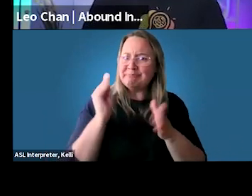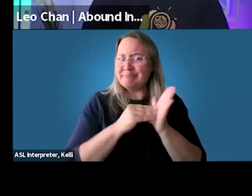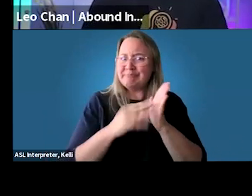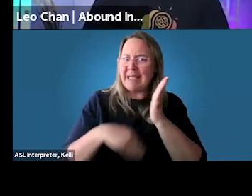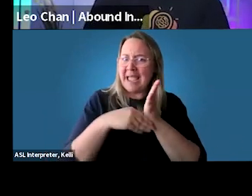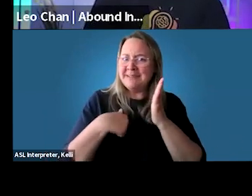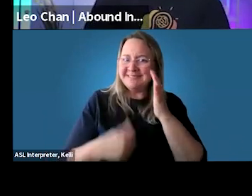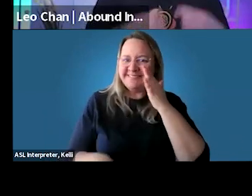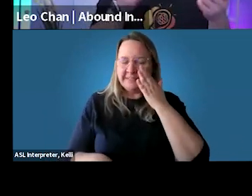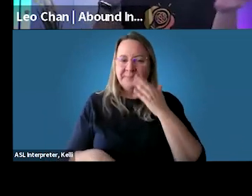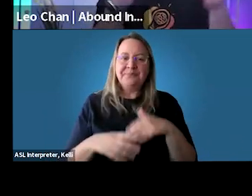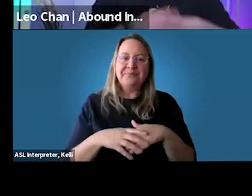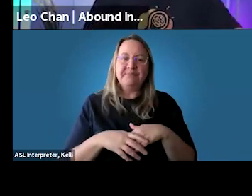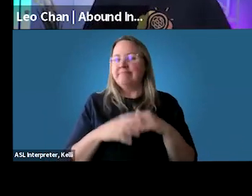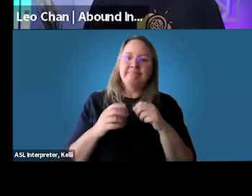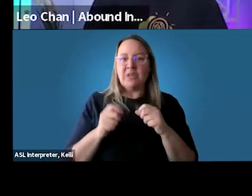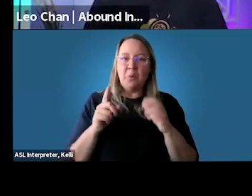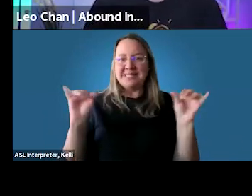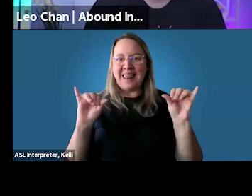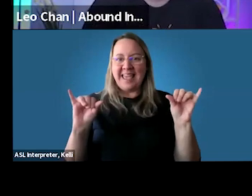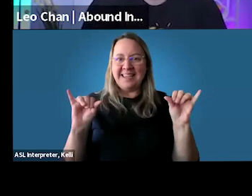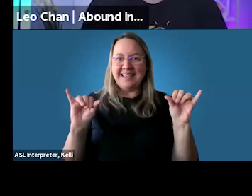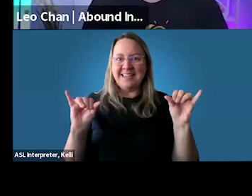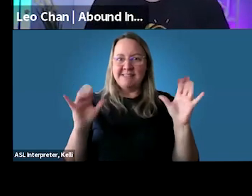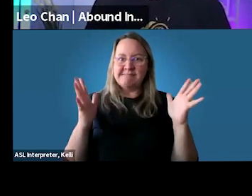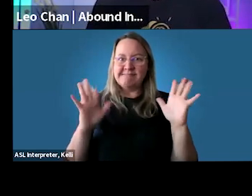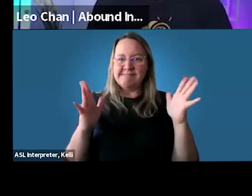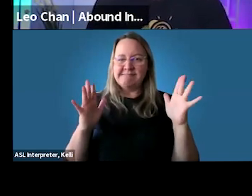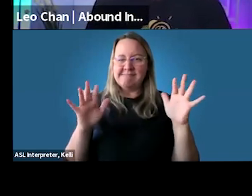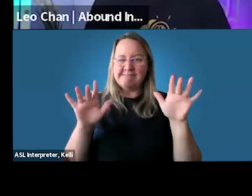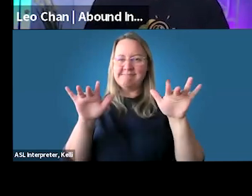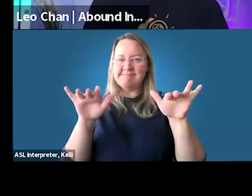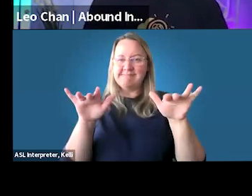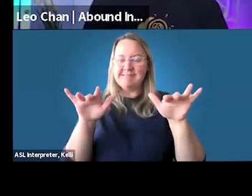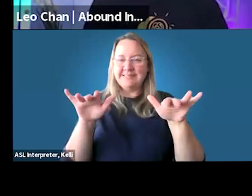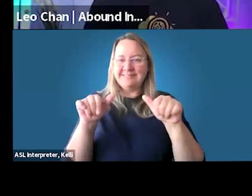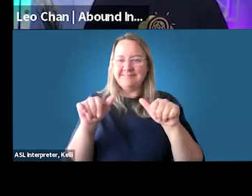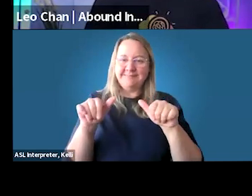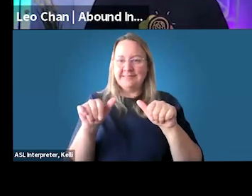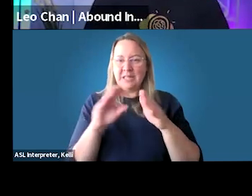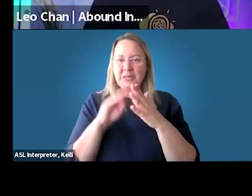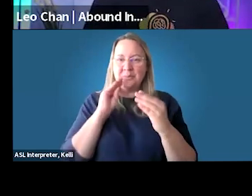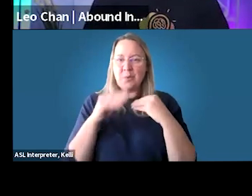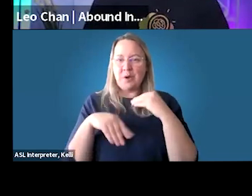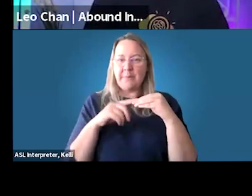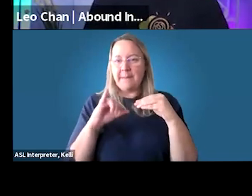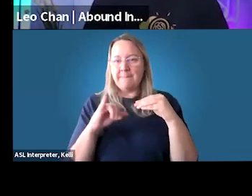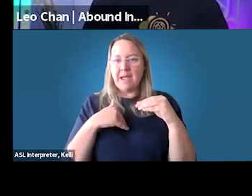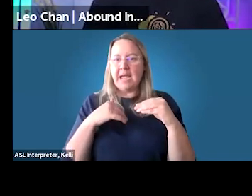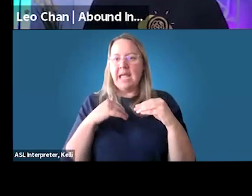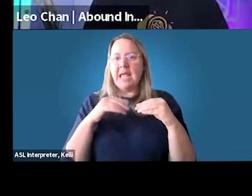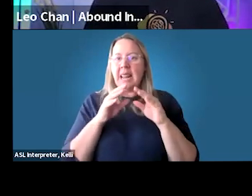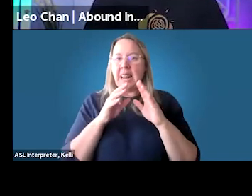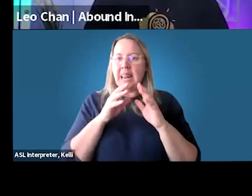Let's talk about the next tool. Oh, what was that like? And we're already typing some of these in. Outdoor adventures. I want to learn more about my native language, and